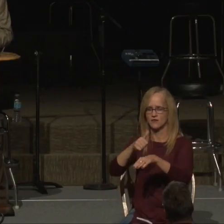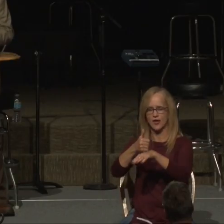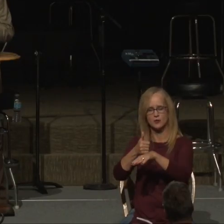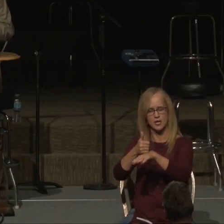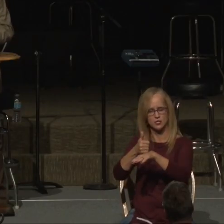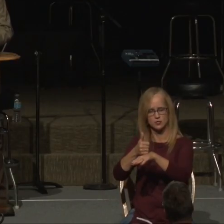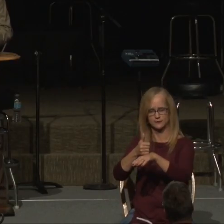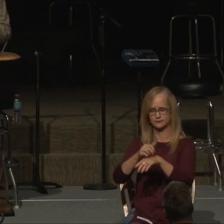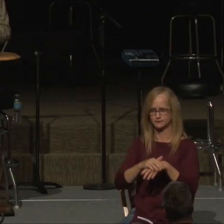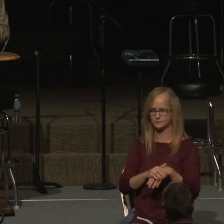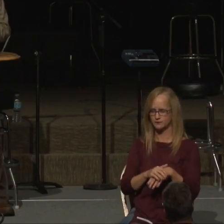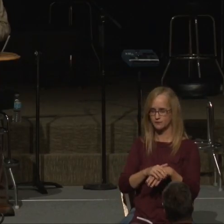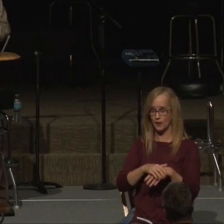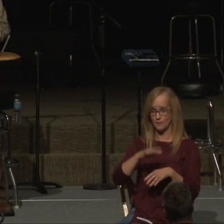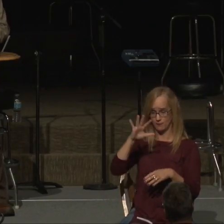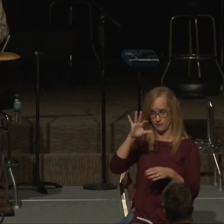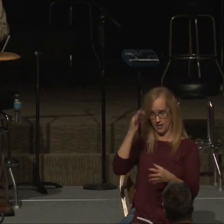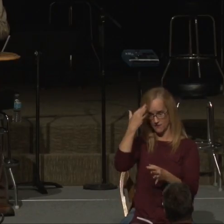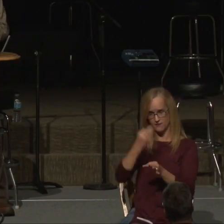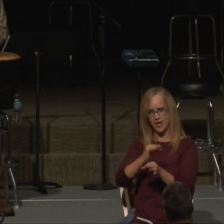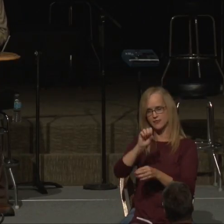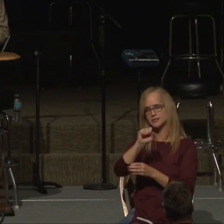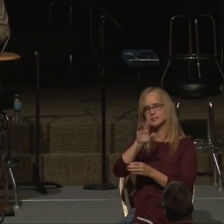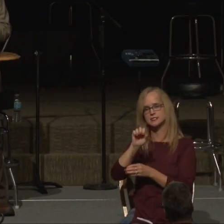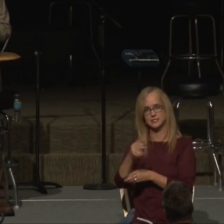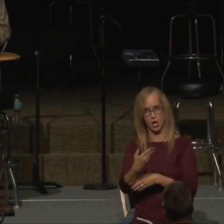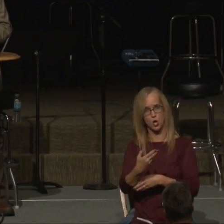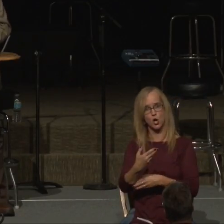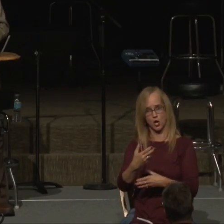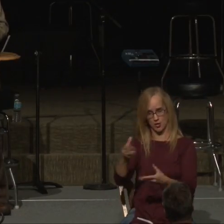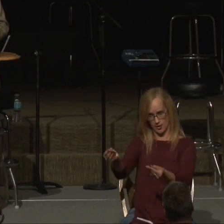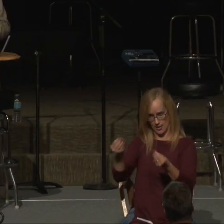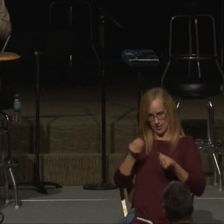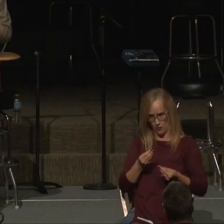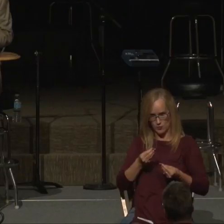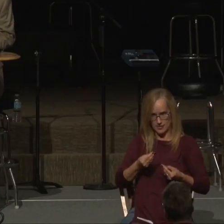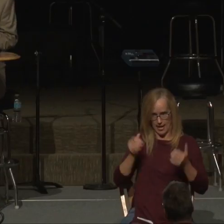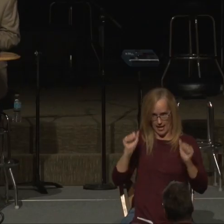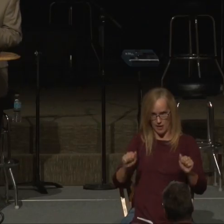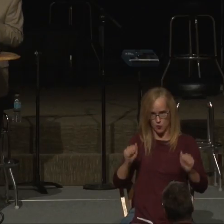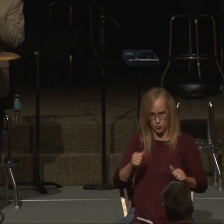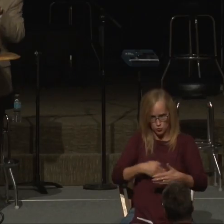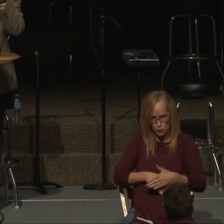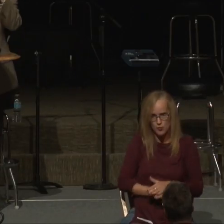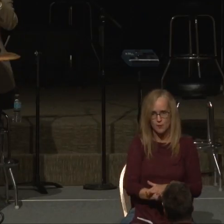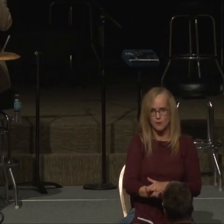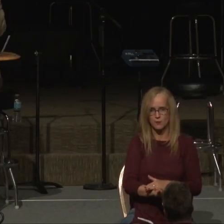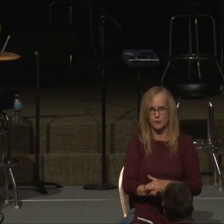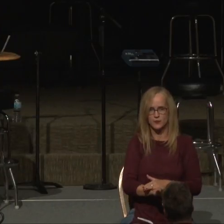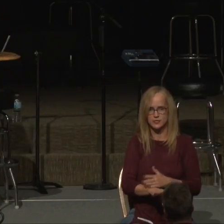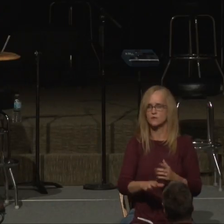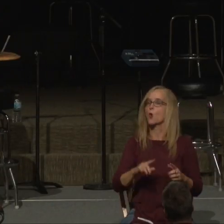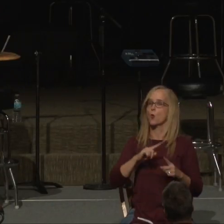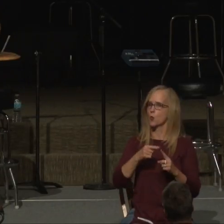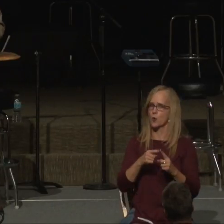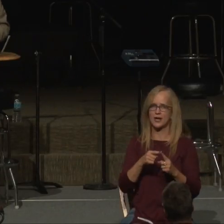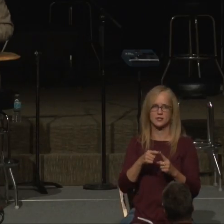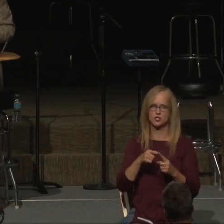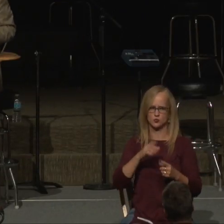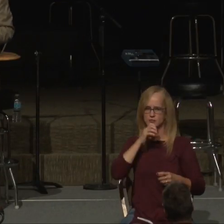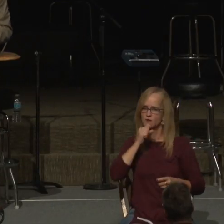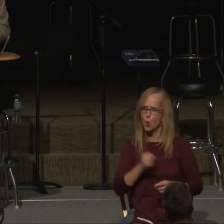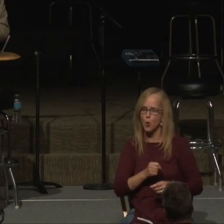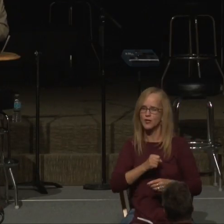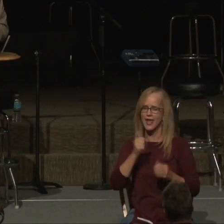By faith, Sarah herself received power to conceive, even when she was past the age, since she considered him, that is God, faithful who had